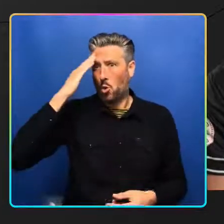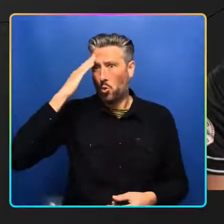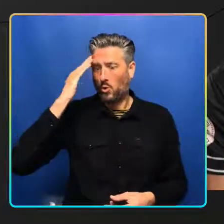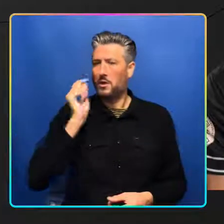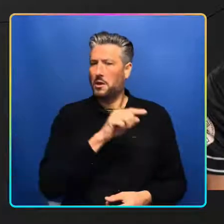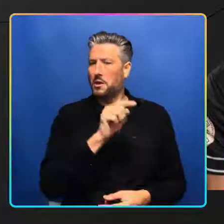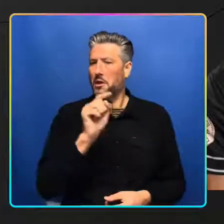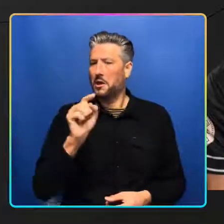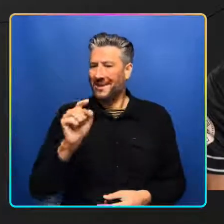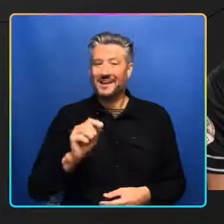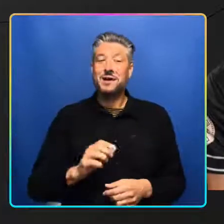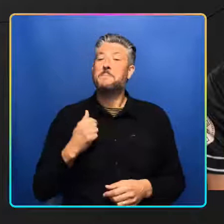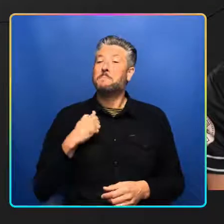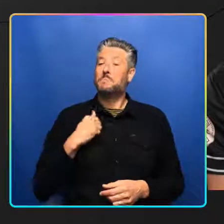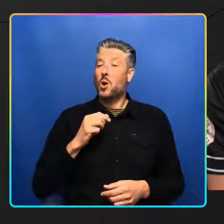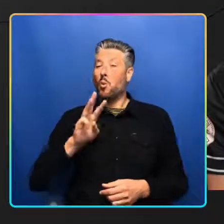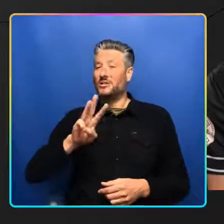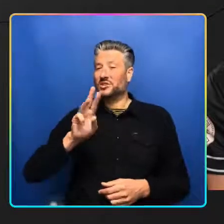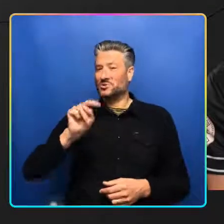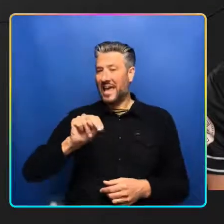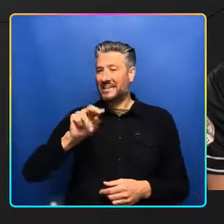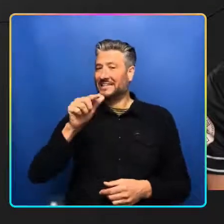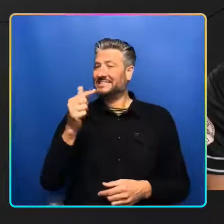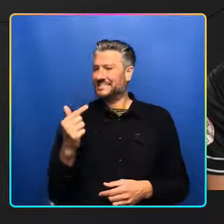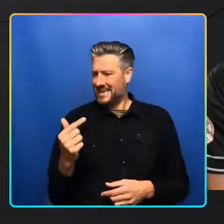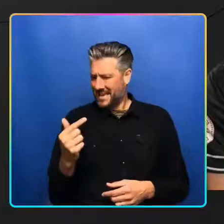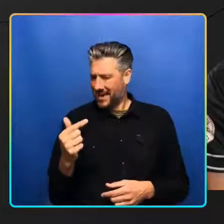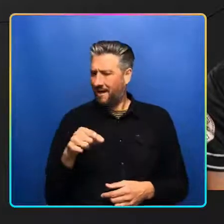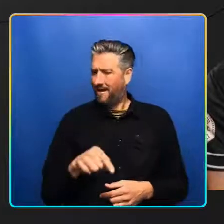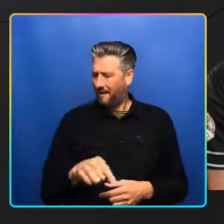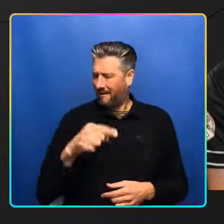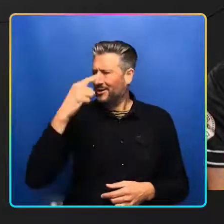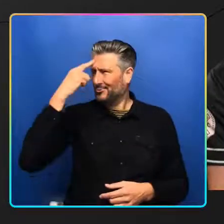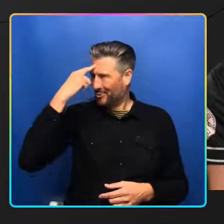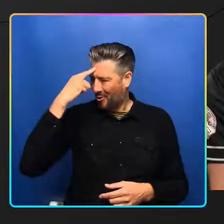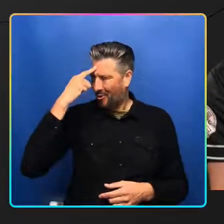love that we can age mark you now.